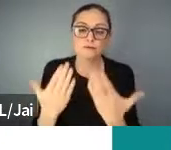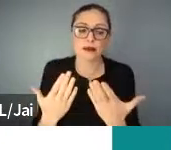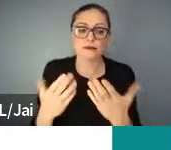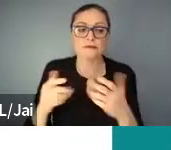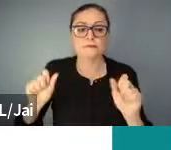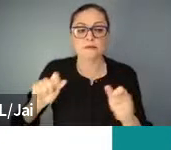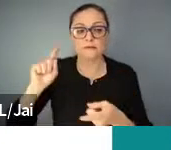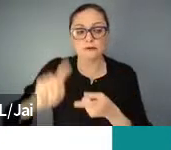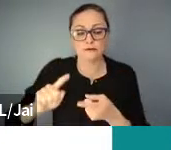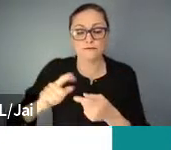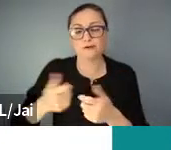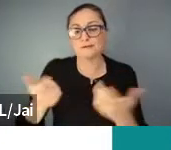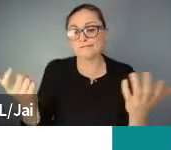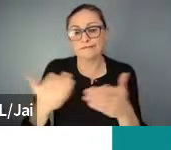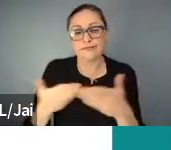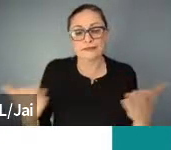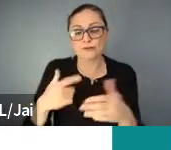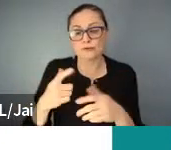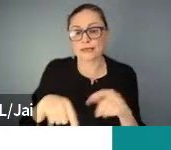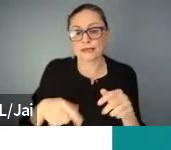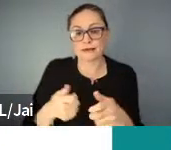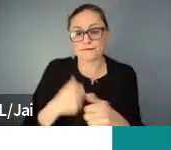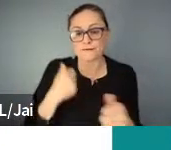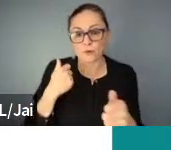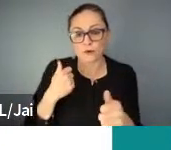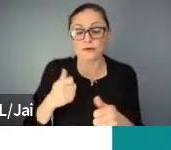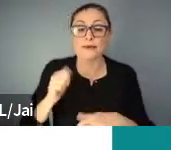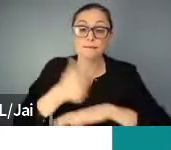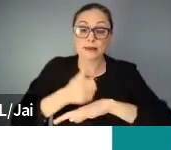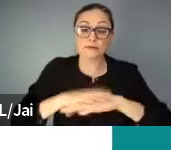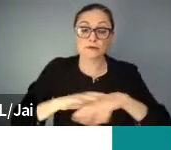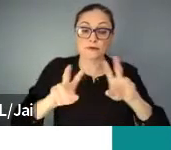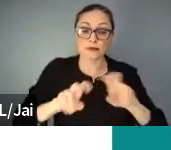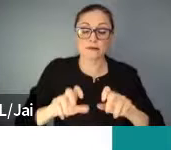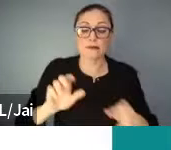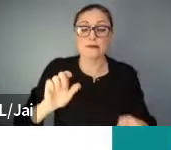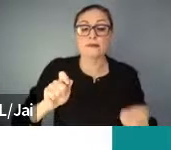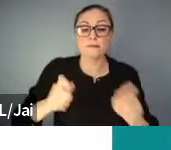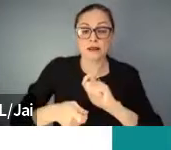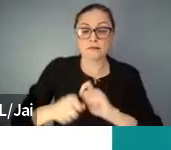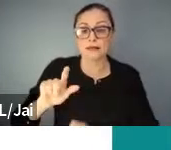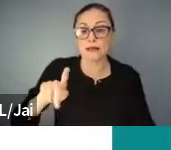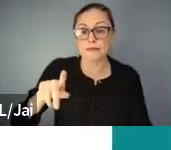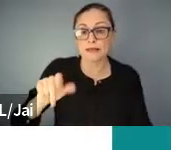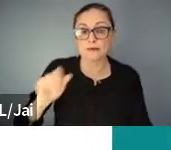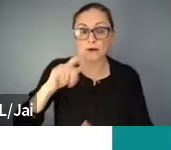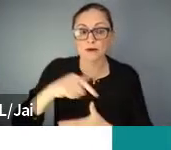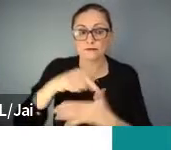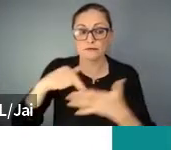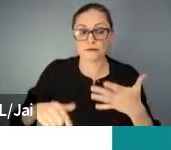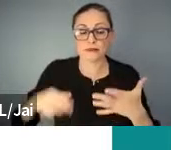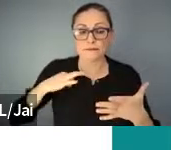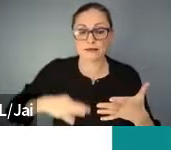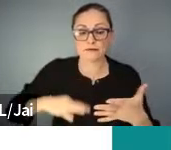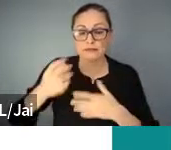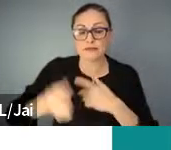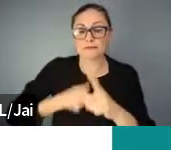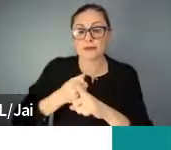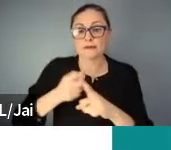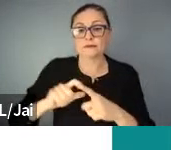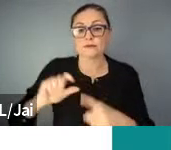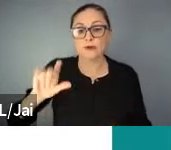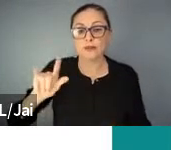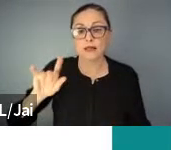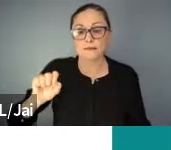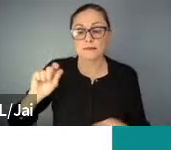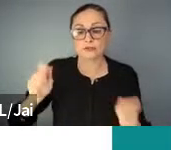measures for unavoidable effects. Based on the analysis, the modified LPA would have the following benefits and impacts to climate change